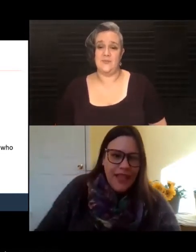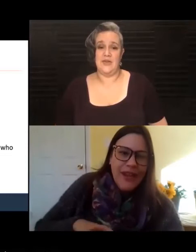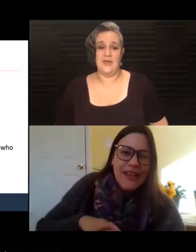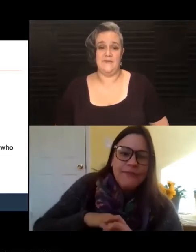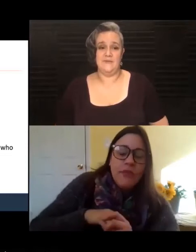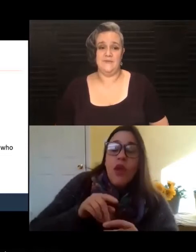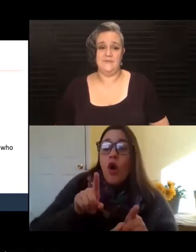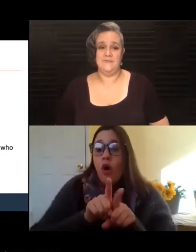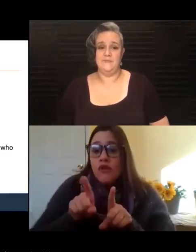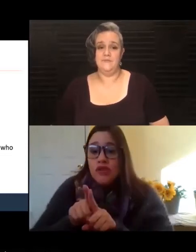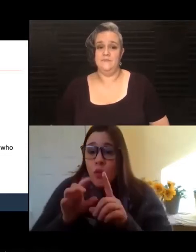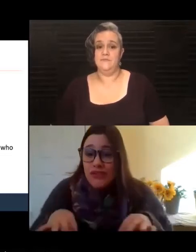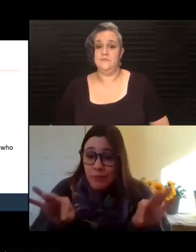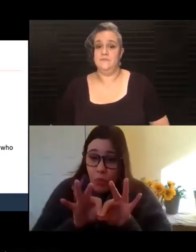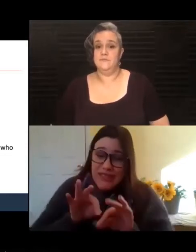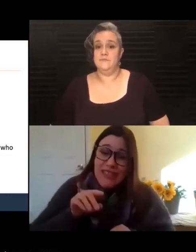actually speaking.